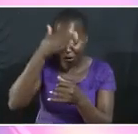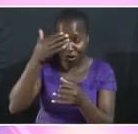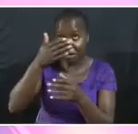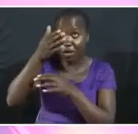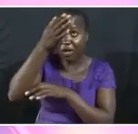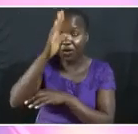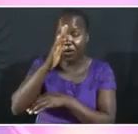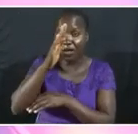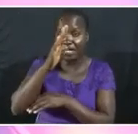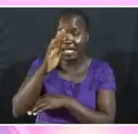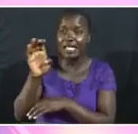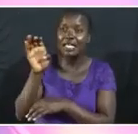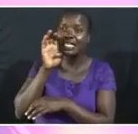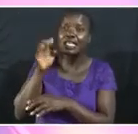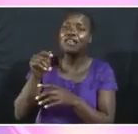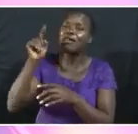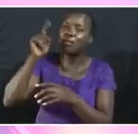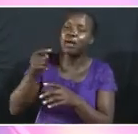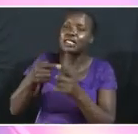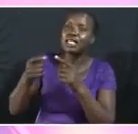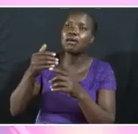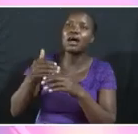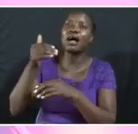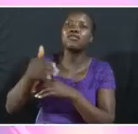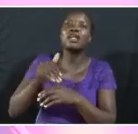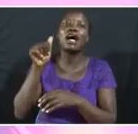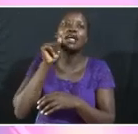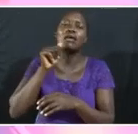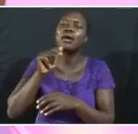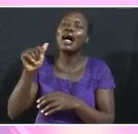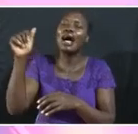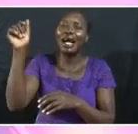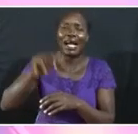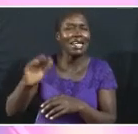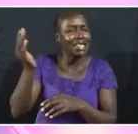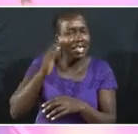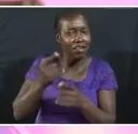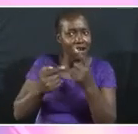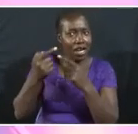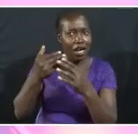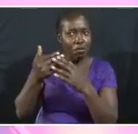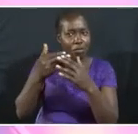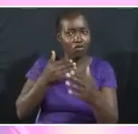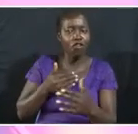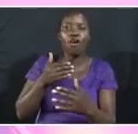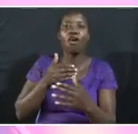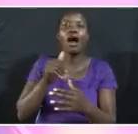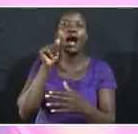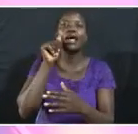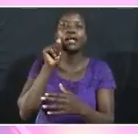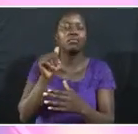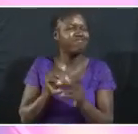God, Eve must come after Adam. Eve can never come before Adam.